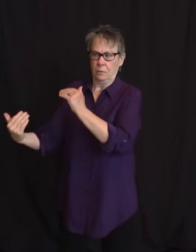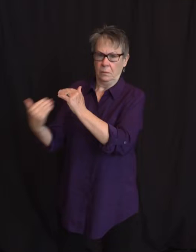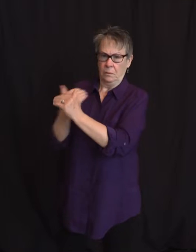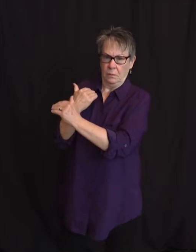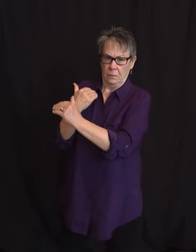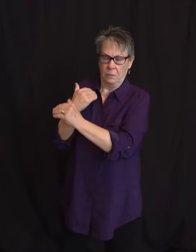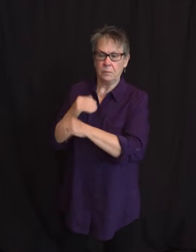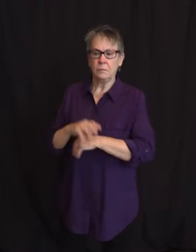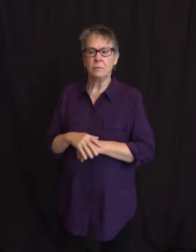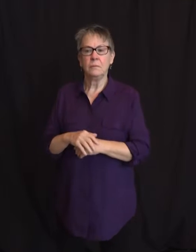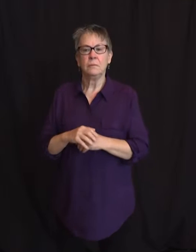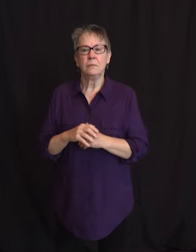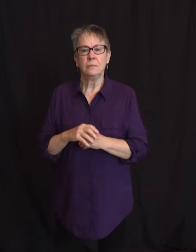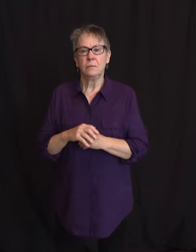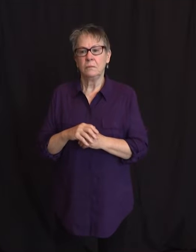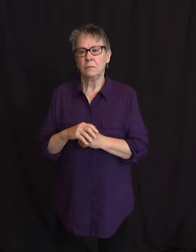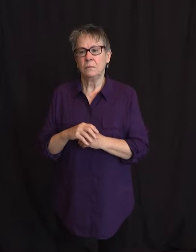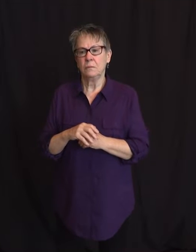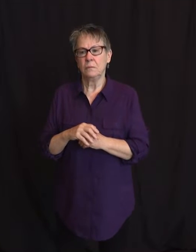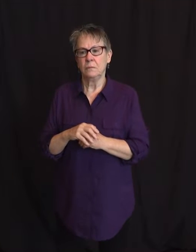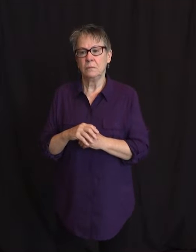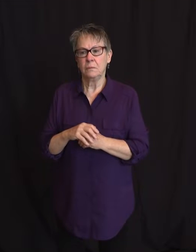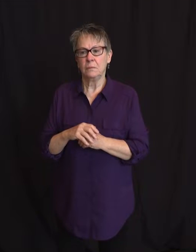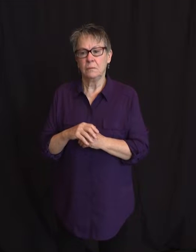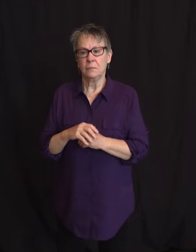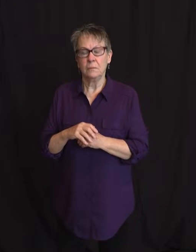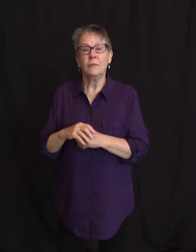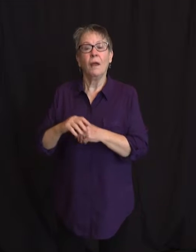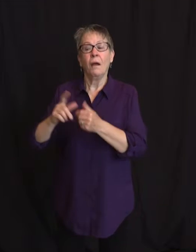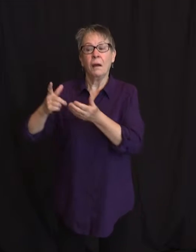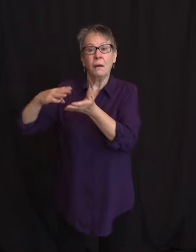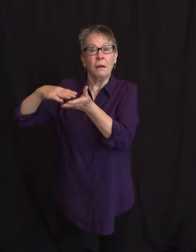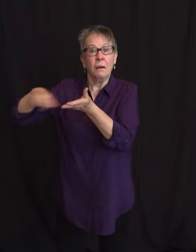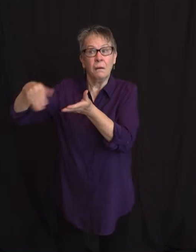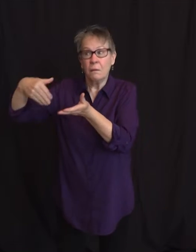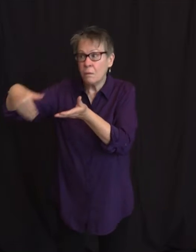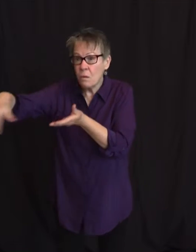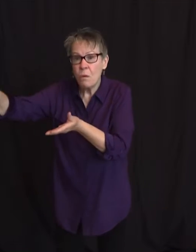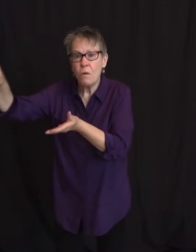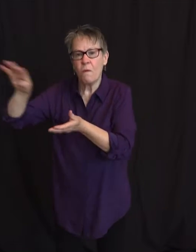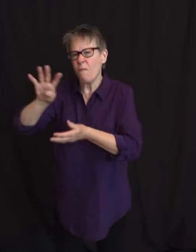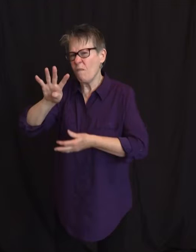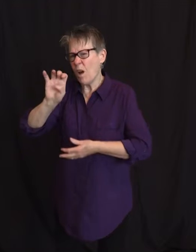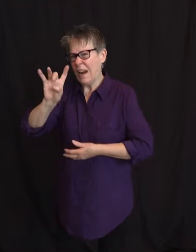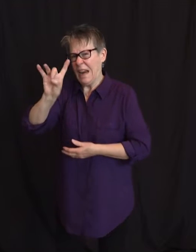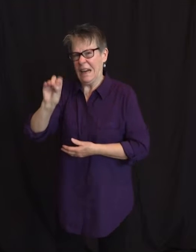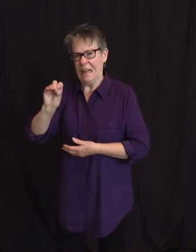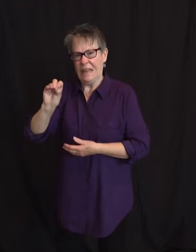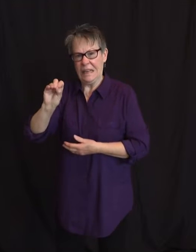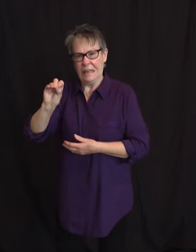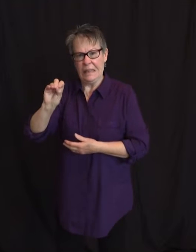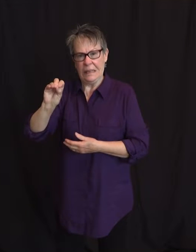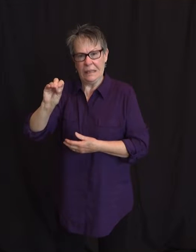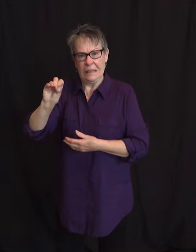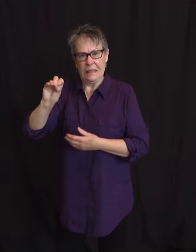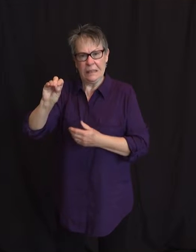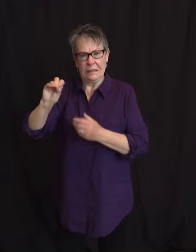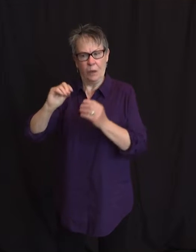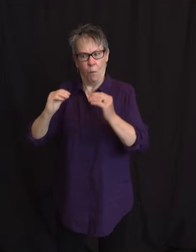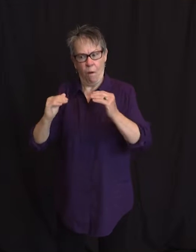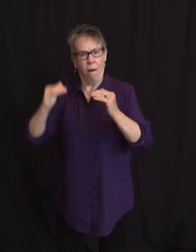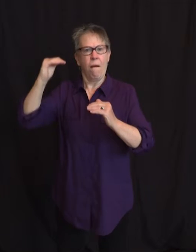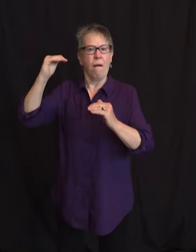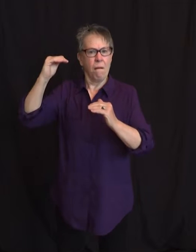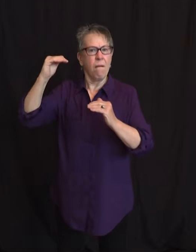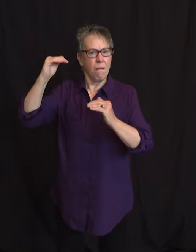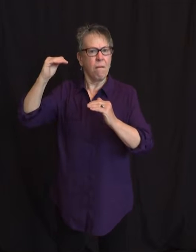reported 480 discharges. We continue to see discharges exceed new admissions, and we need to keep it